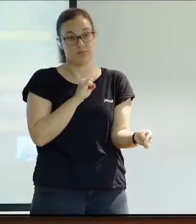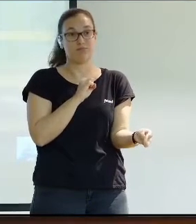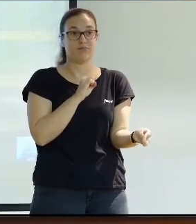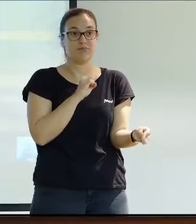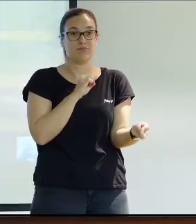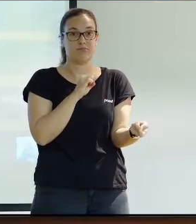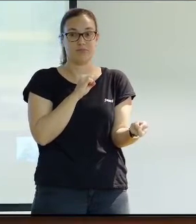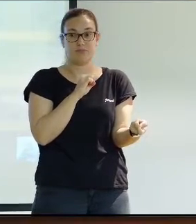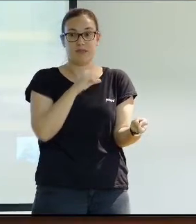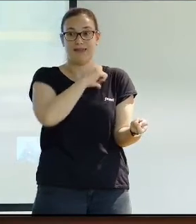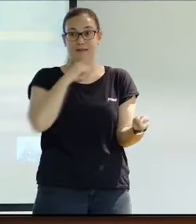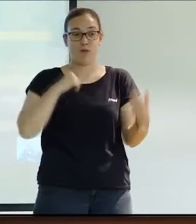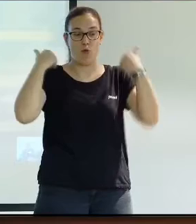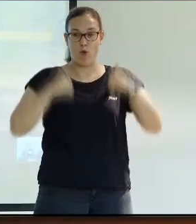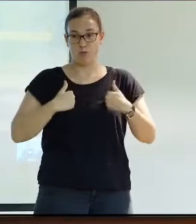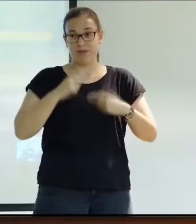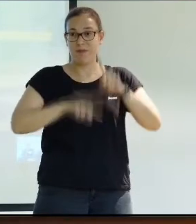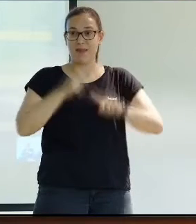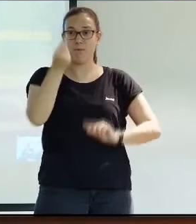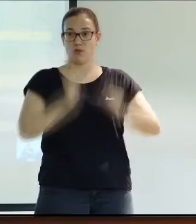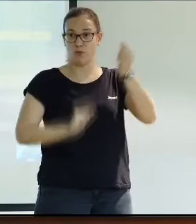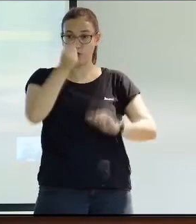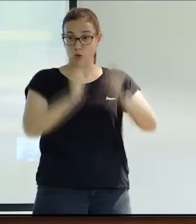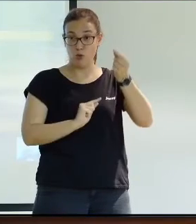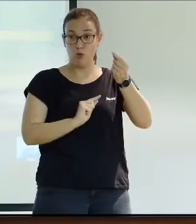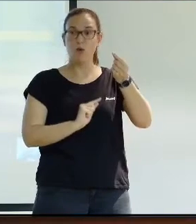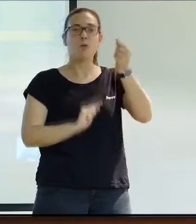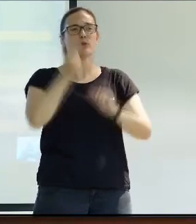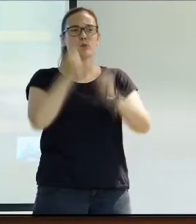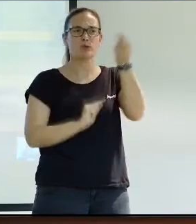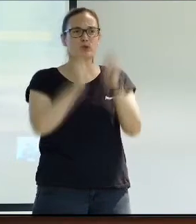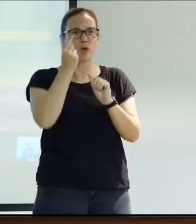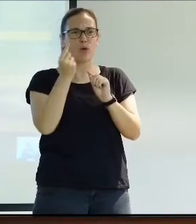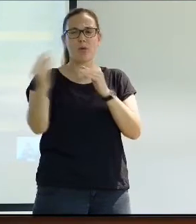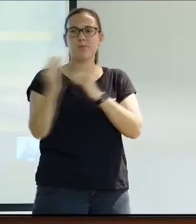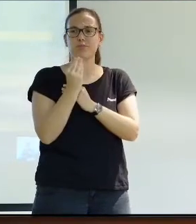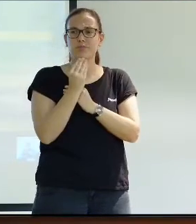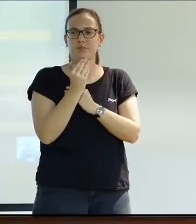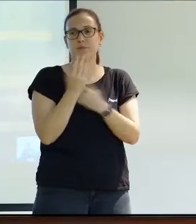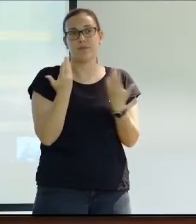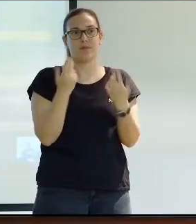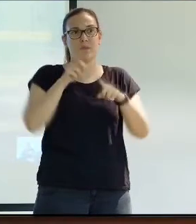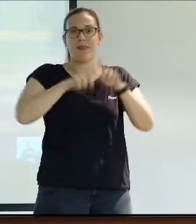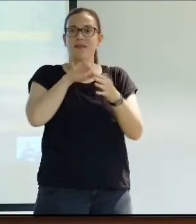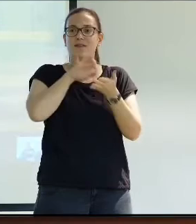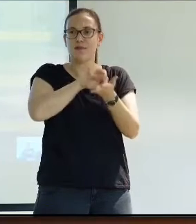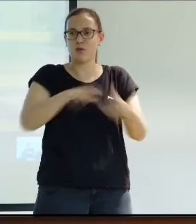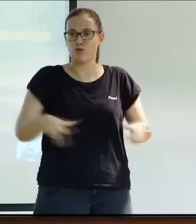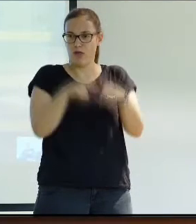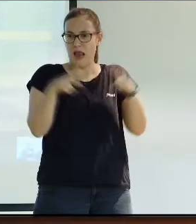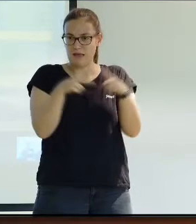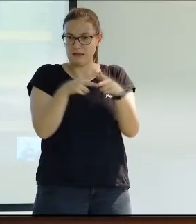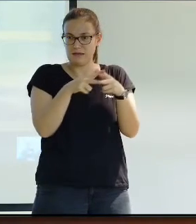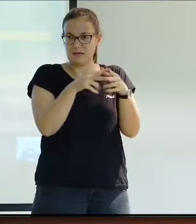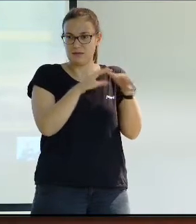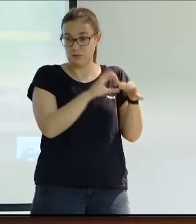to the individual, and provide to the necessary services in